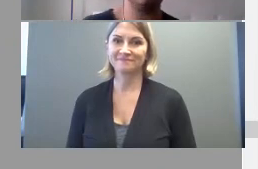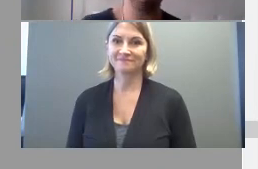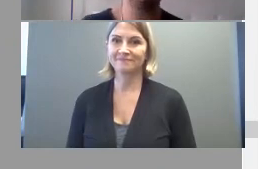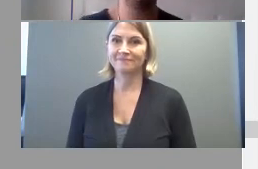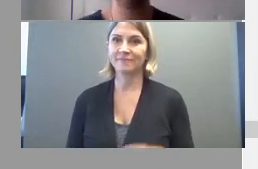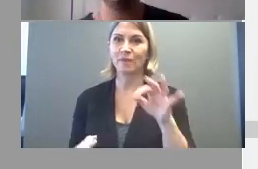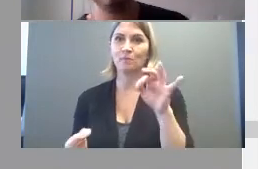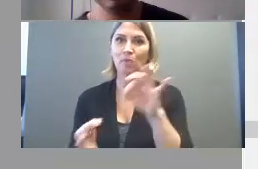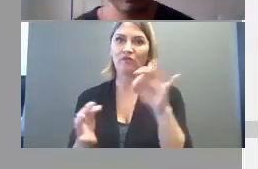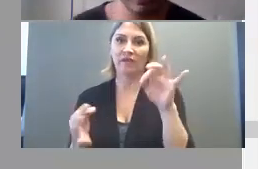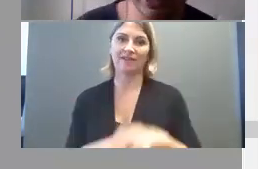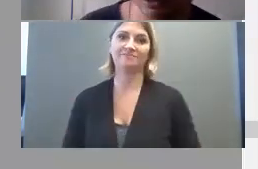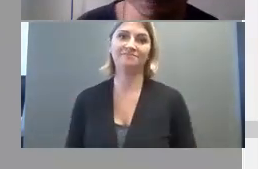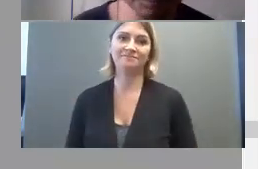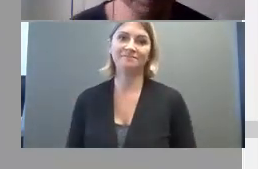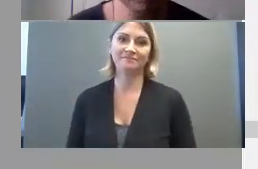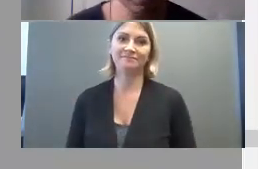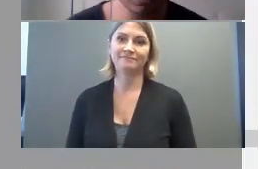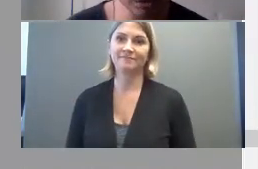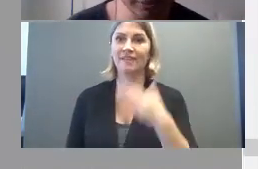Perfect. Thank you.